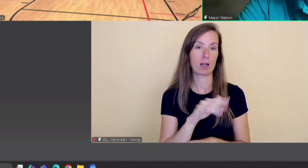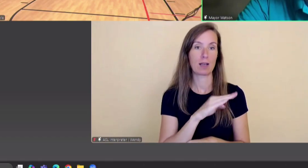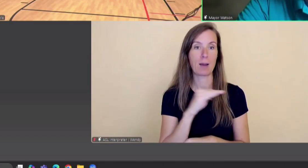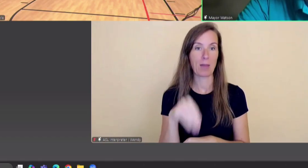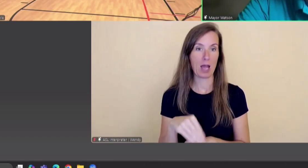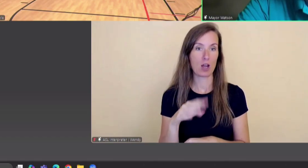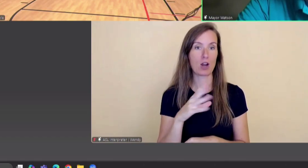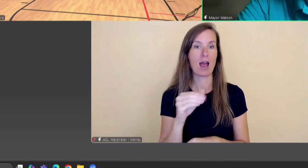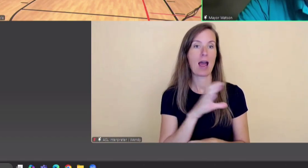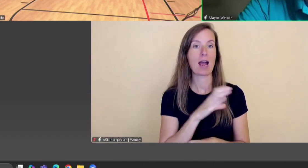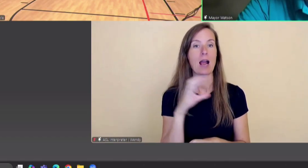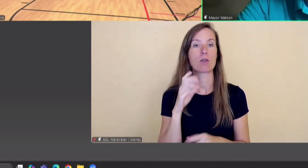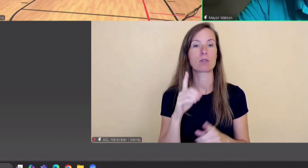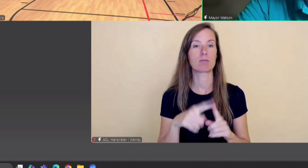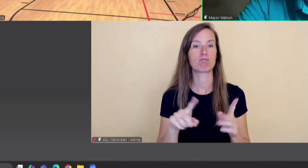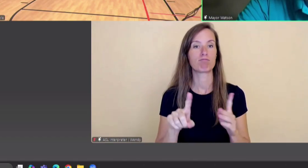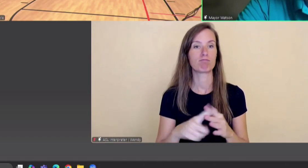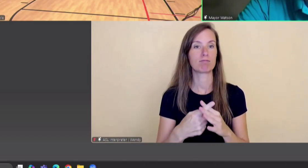for us?